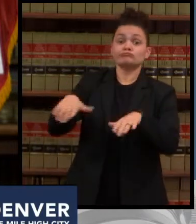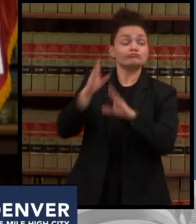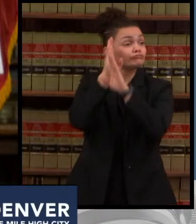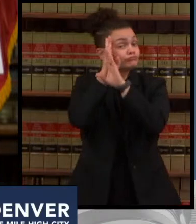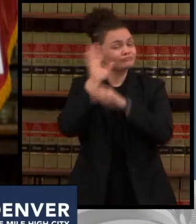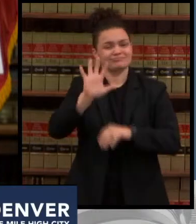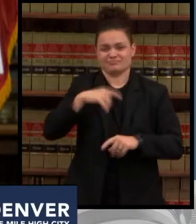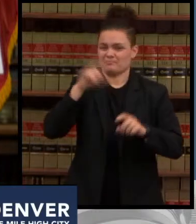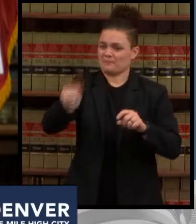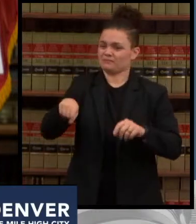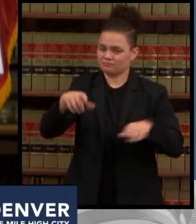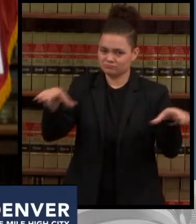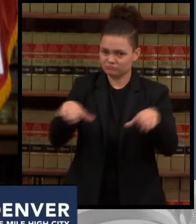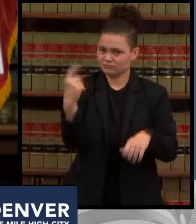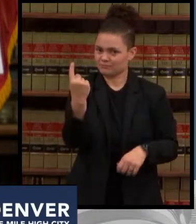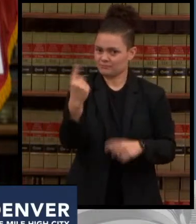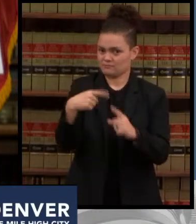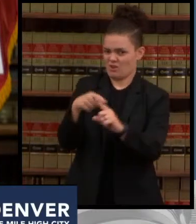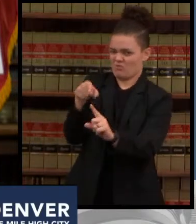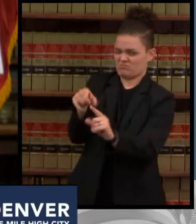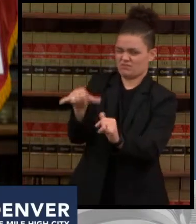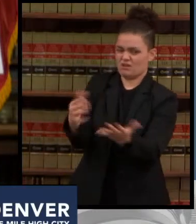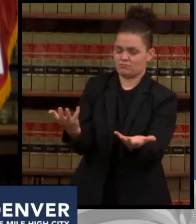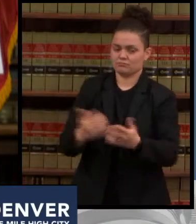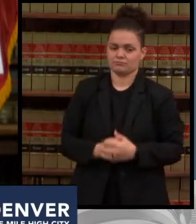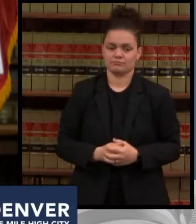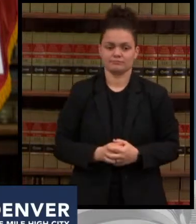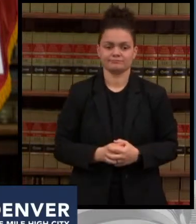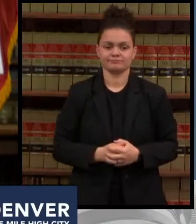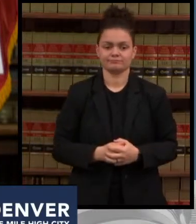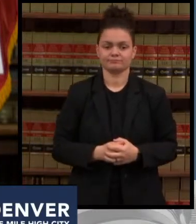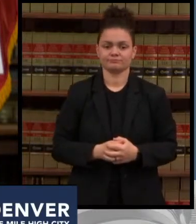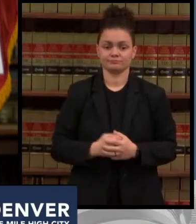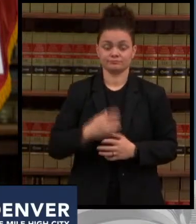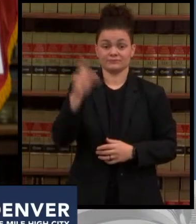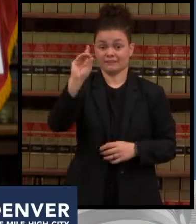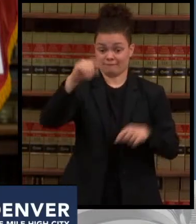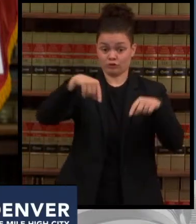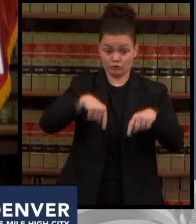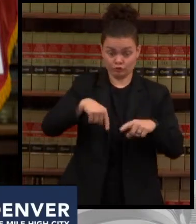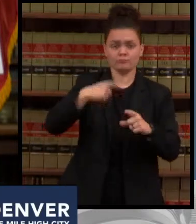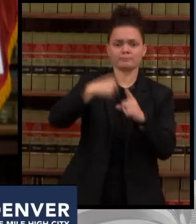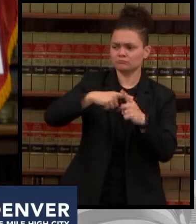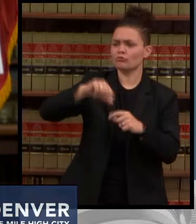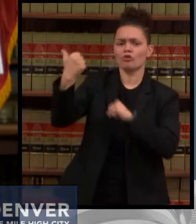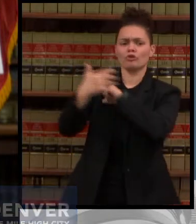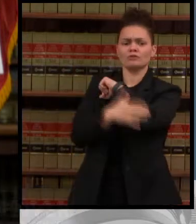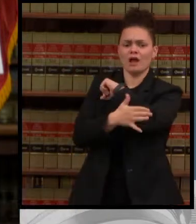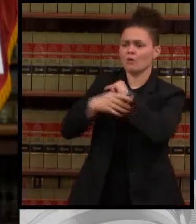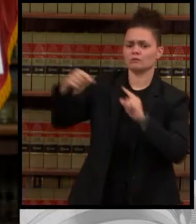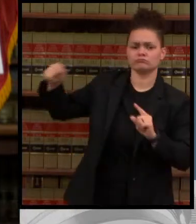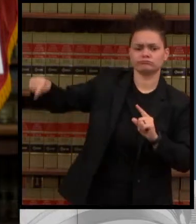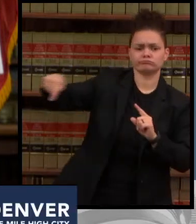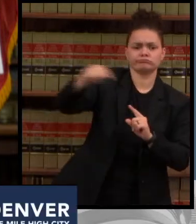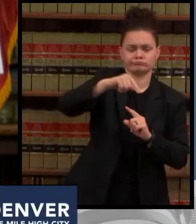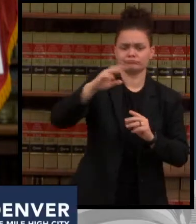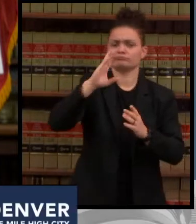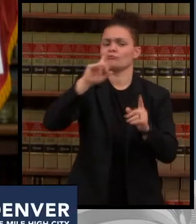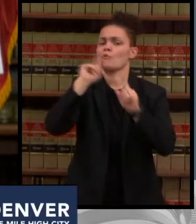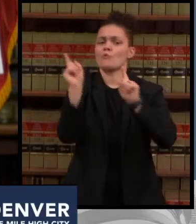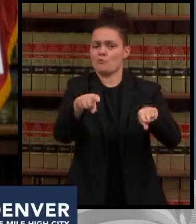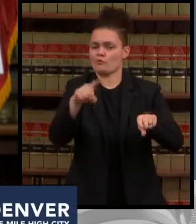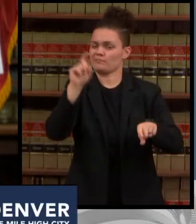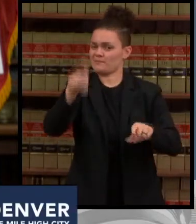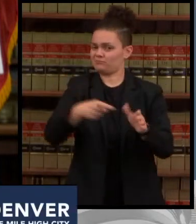Denver, in alignment with our regional partners, will be issuing a public health order requiring masks in indoor settings for